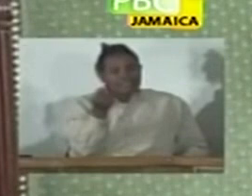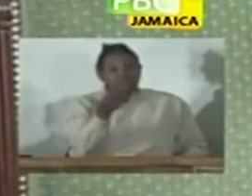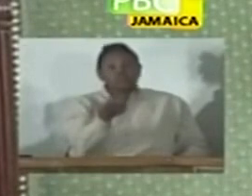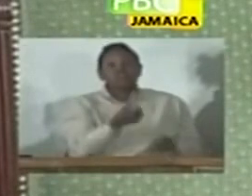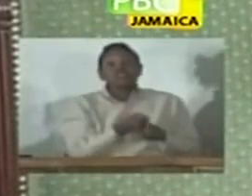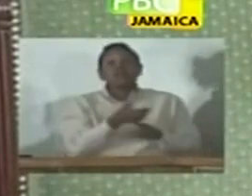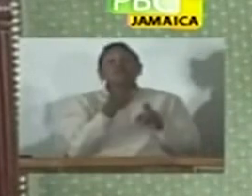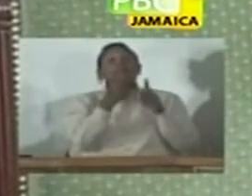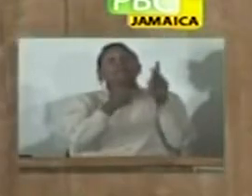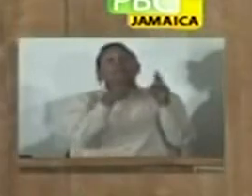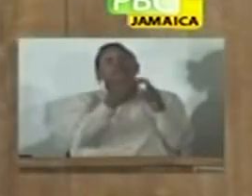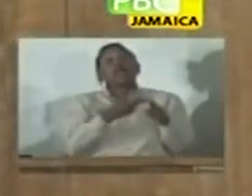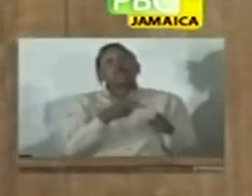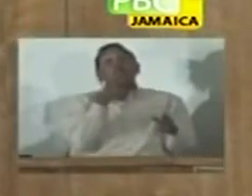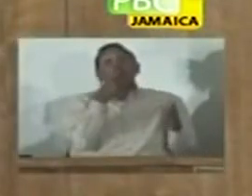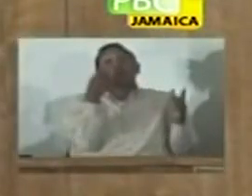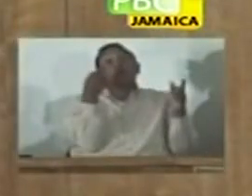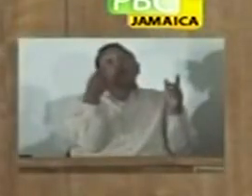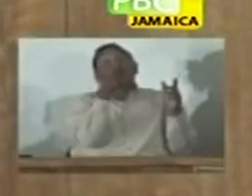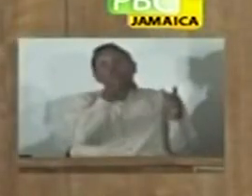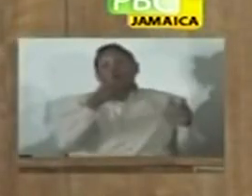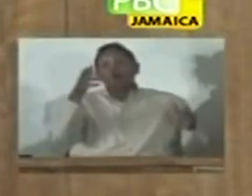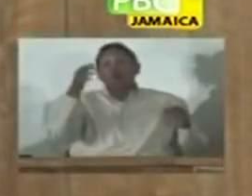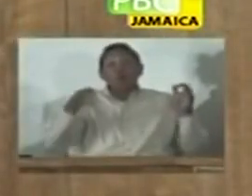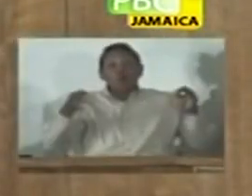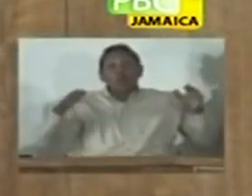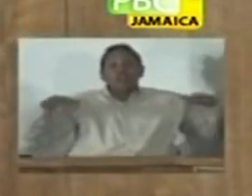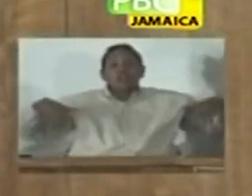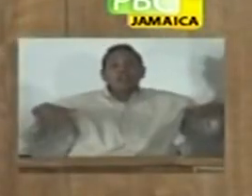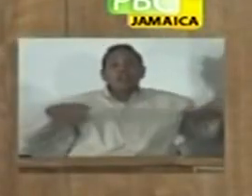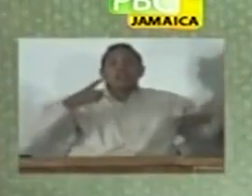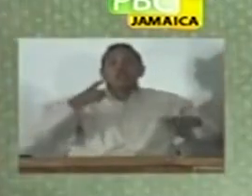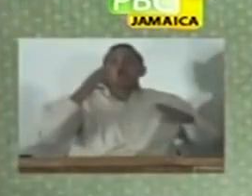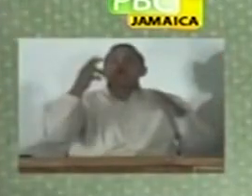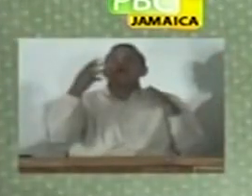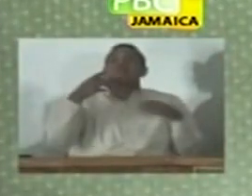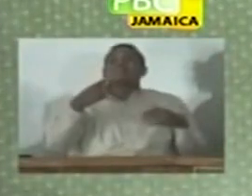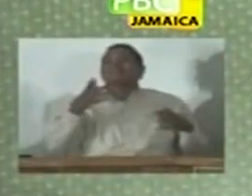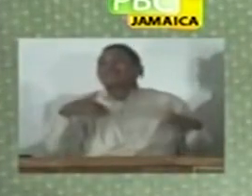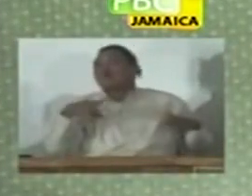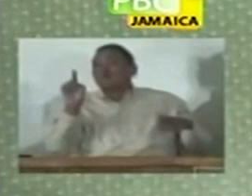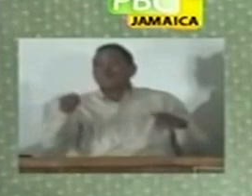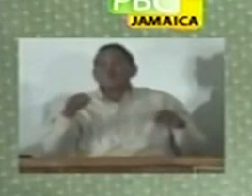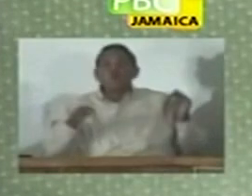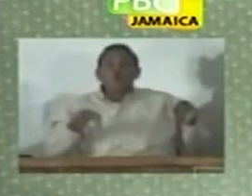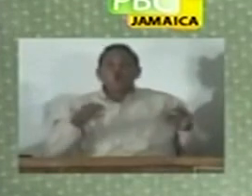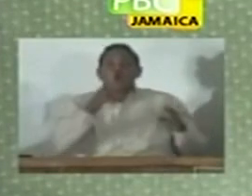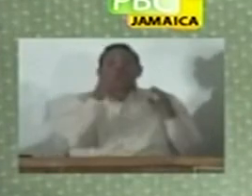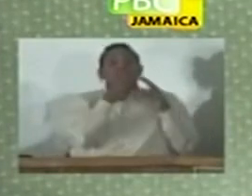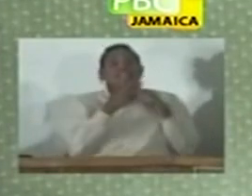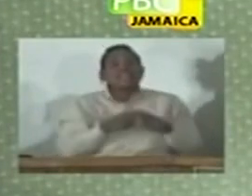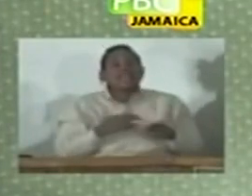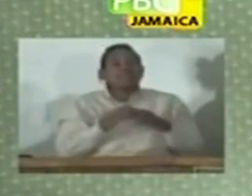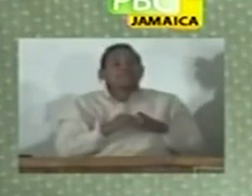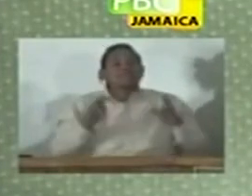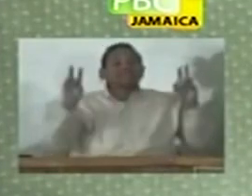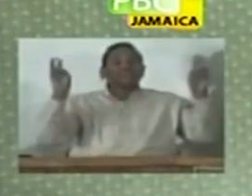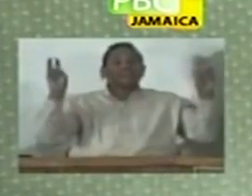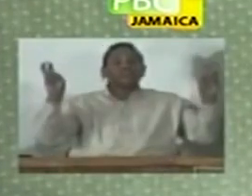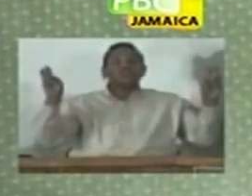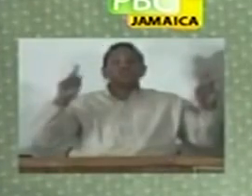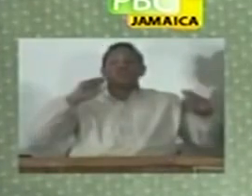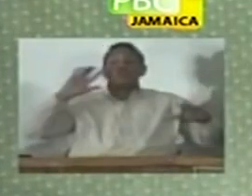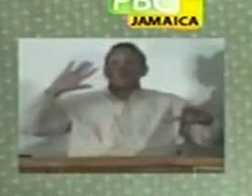not been convicted before in court. You are calling matters. You are calling names in a matter that the